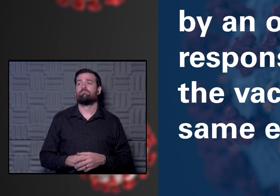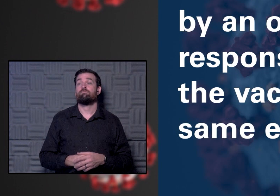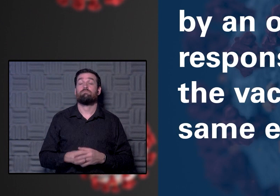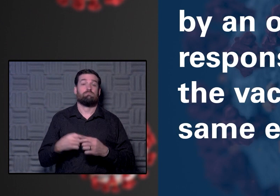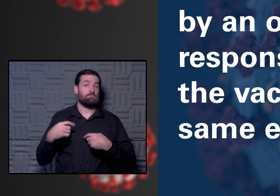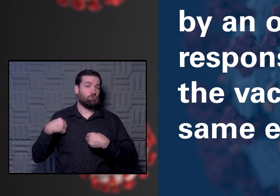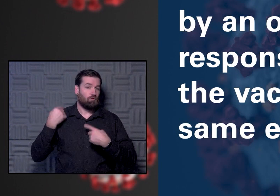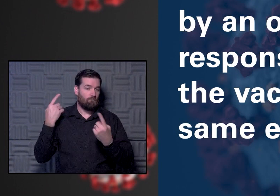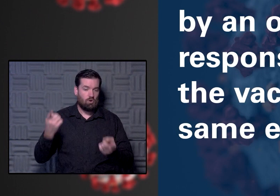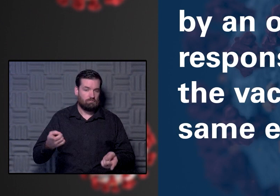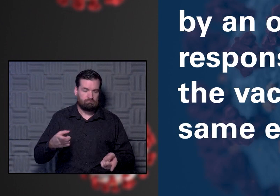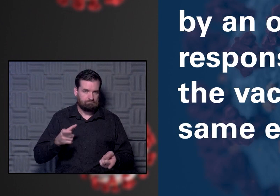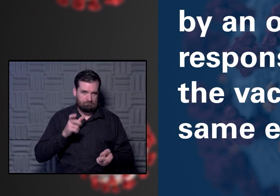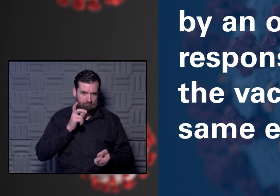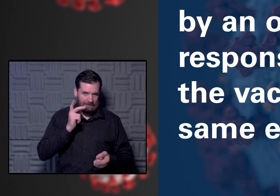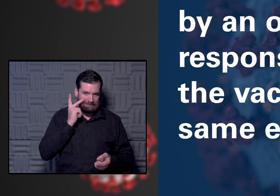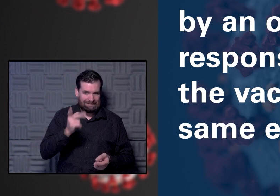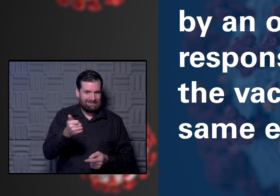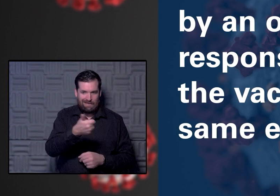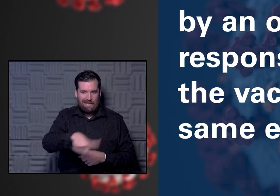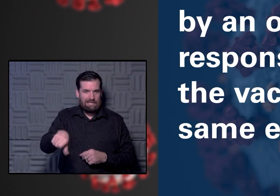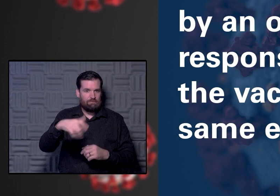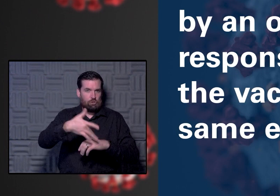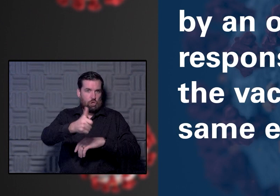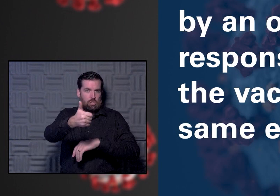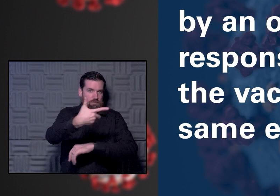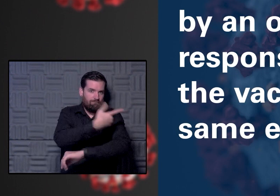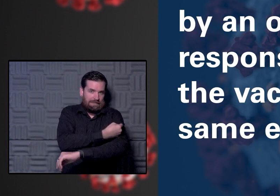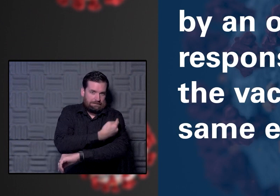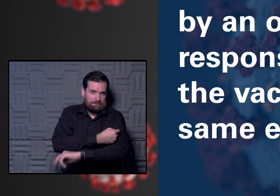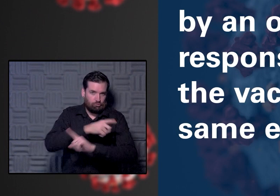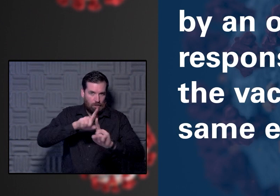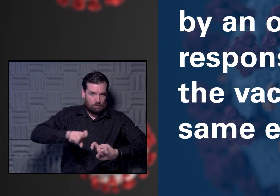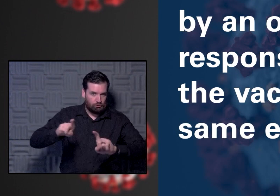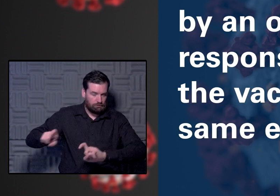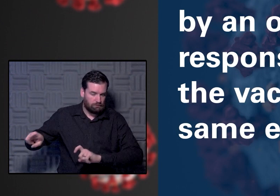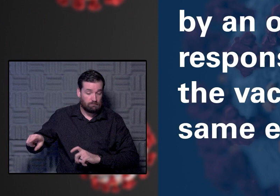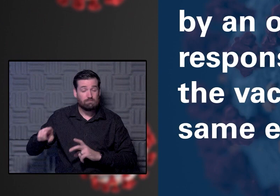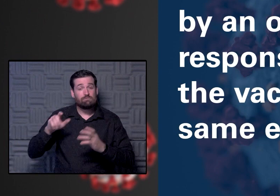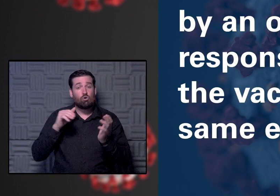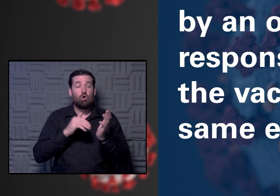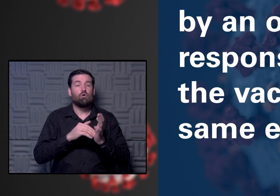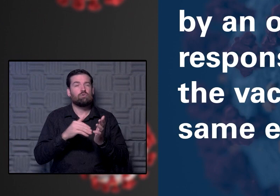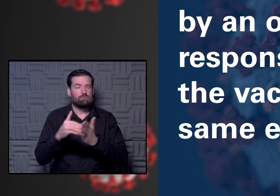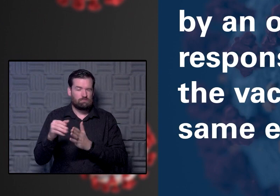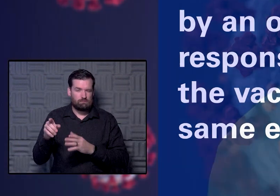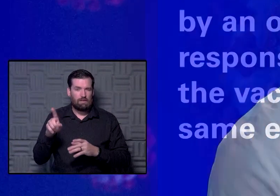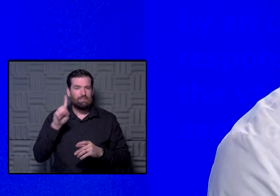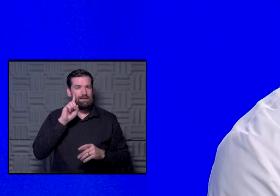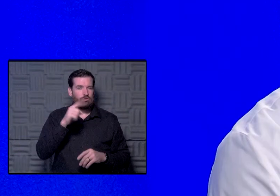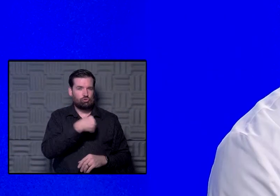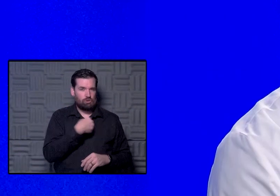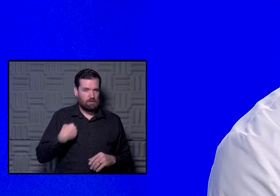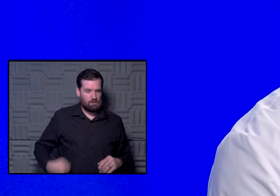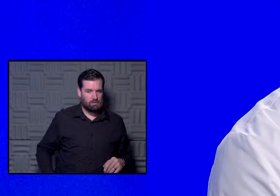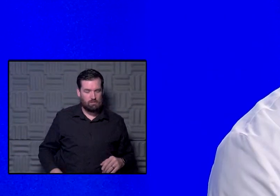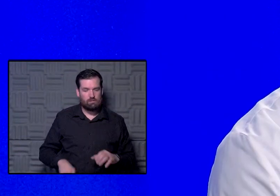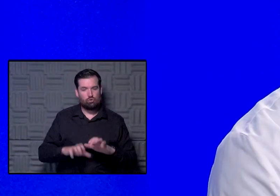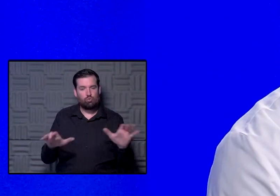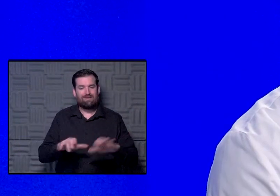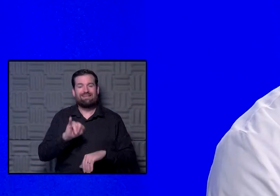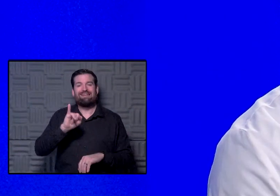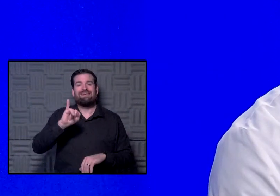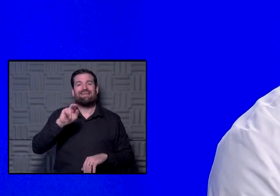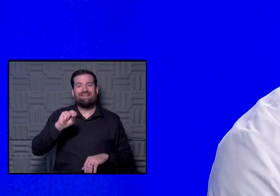so far we haven't seen that in any of the early vaccine trials. In addition, a lot of these vaccines, I think China is doing an inactivated